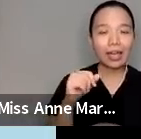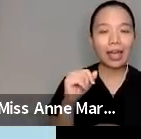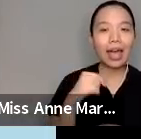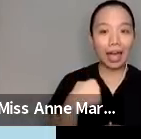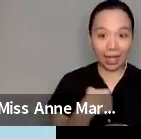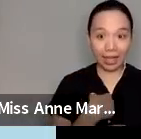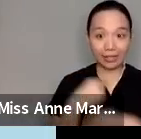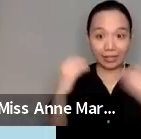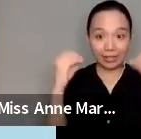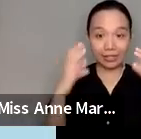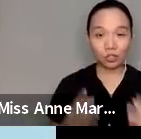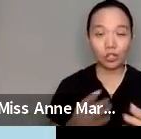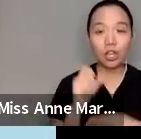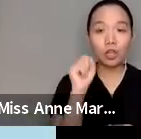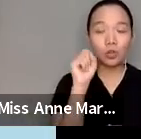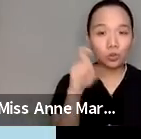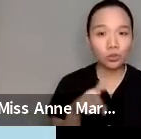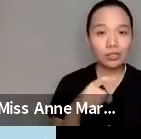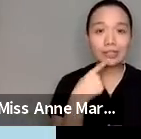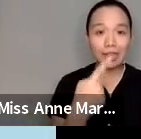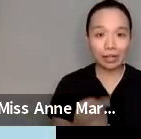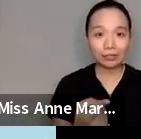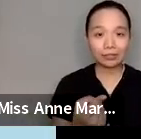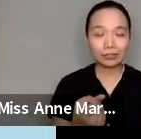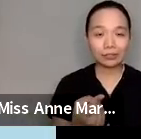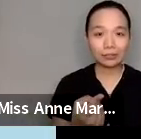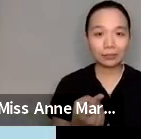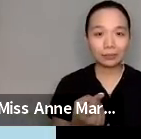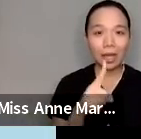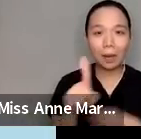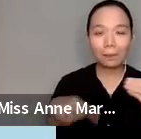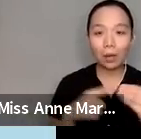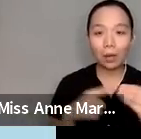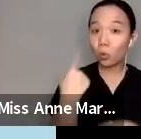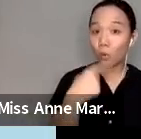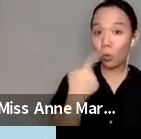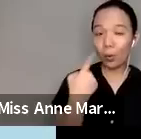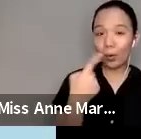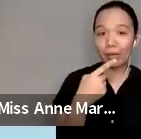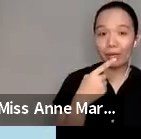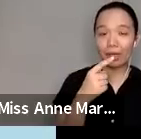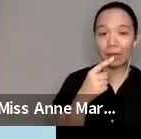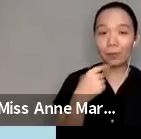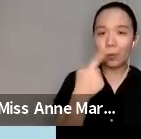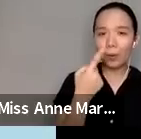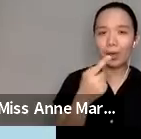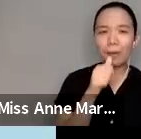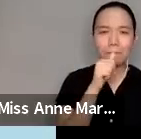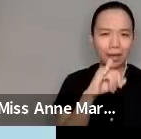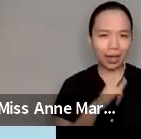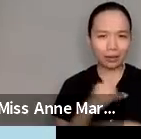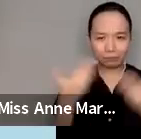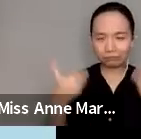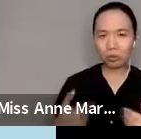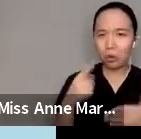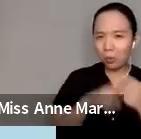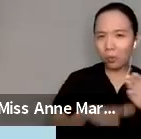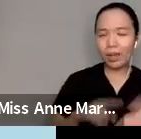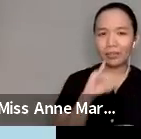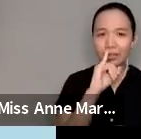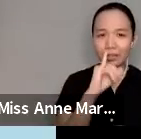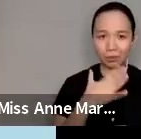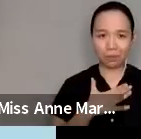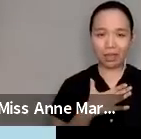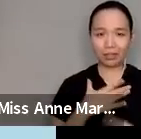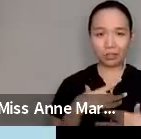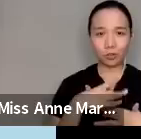teacher, should tell them about who am I actually, about what is my interest,